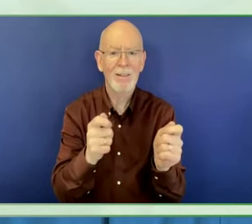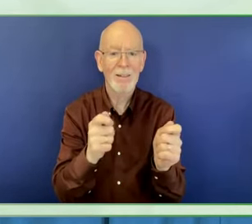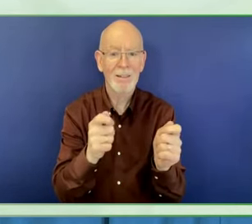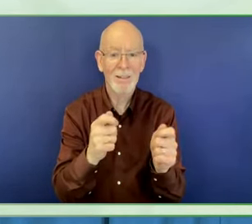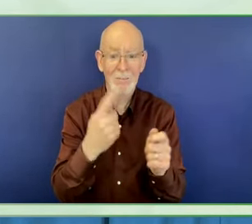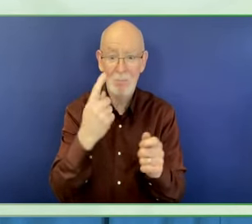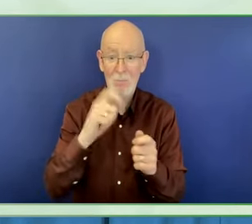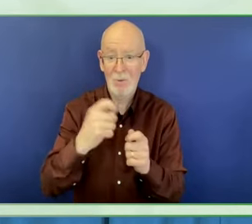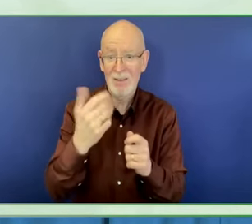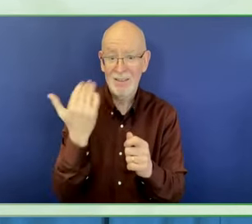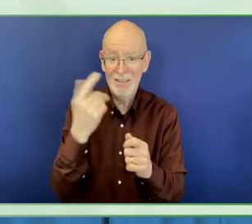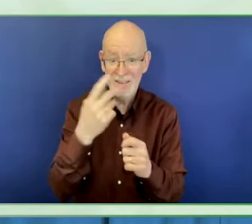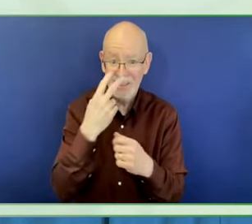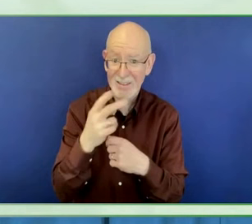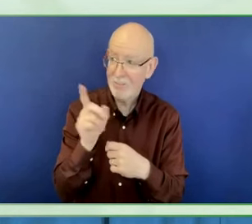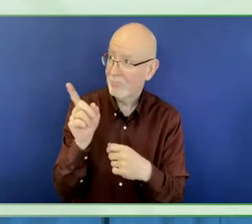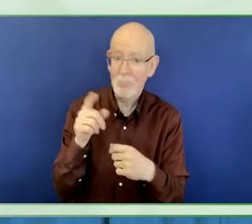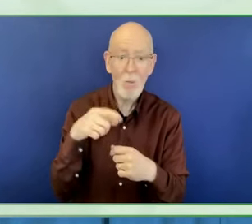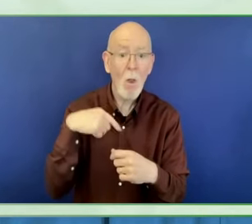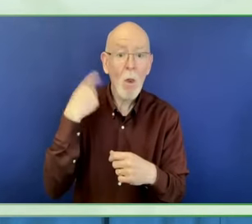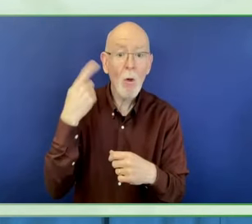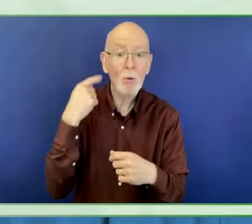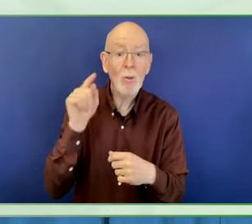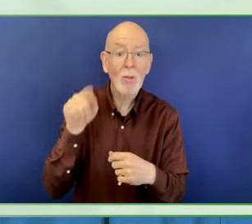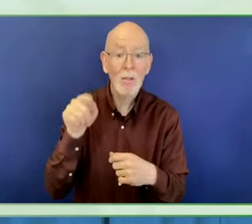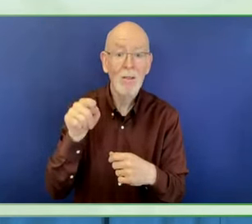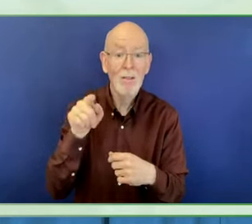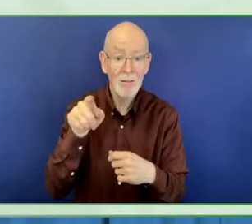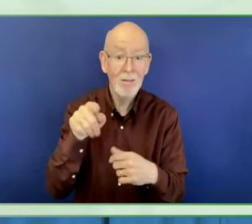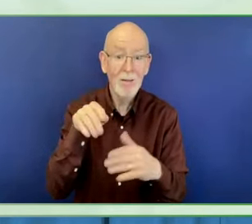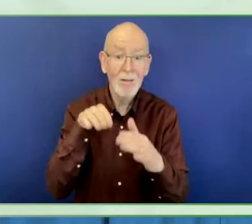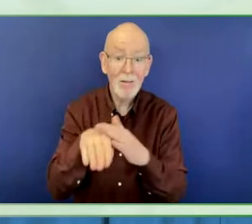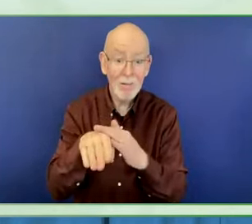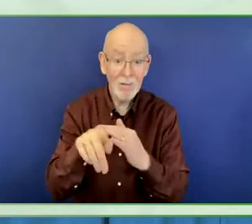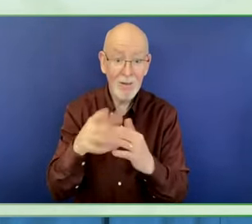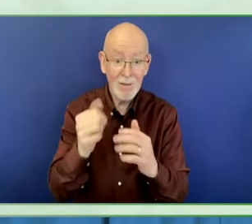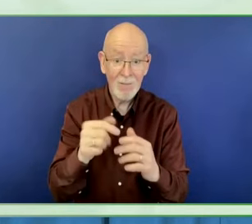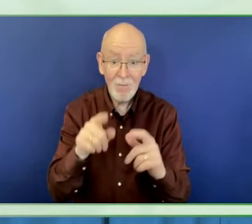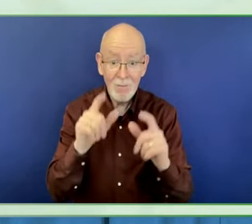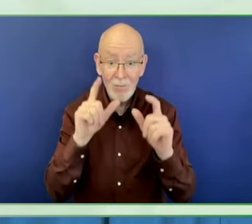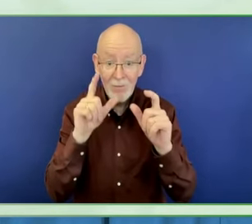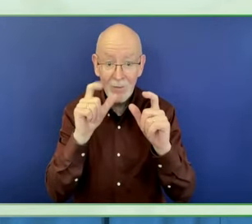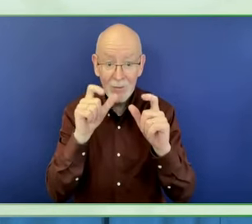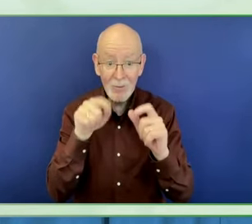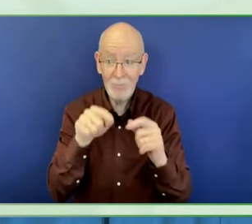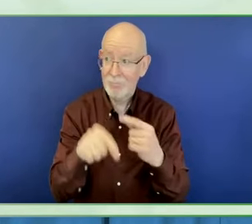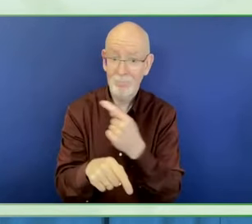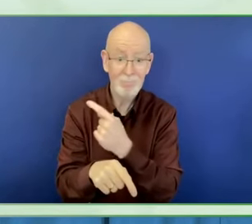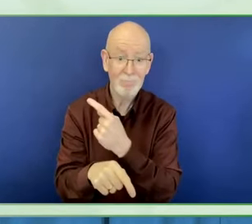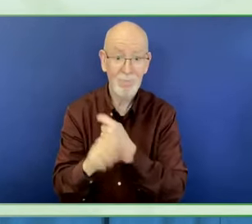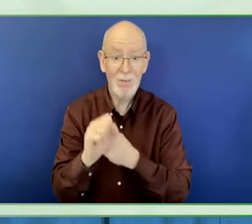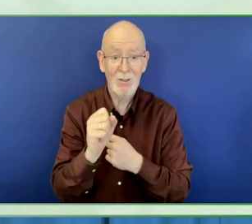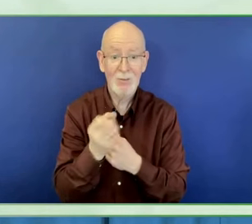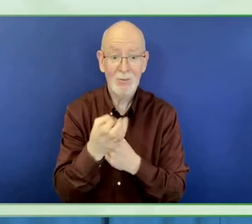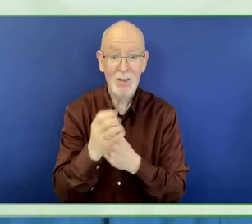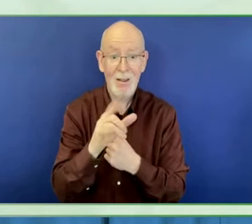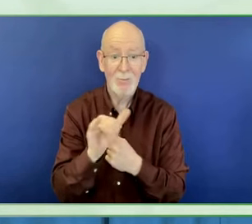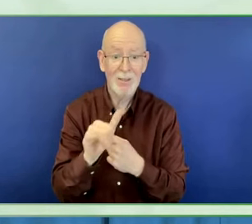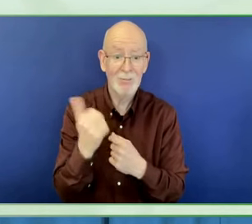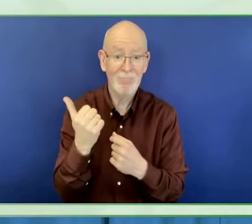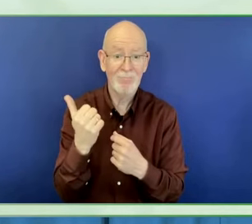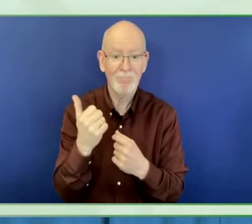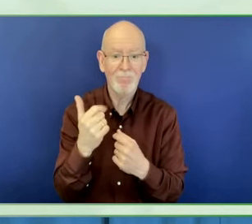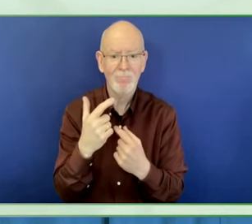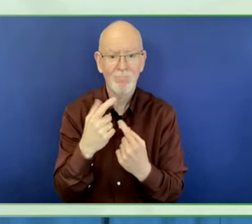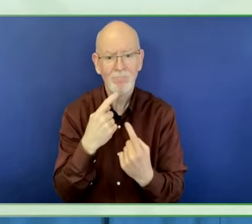only be inclusive of disabled people, but the lingerie industry and sex toys as well. So on her social pages, you'll often find her